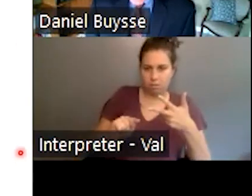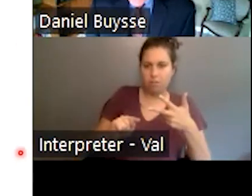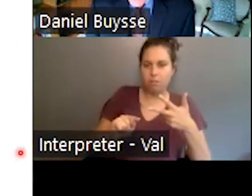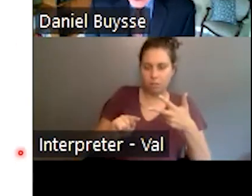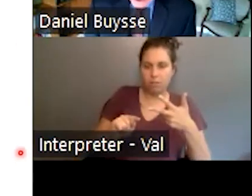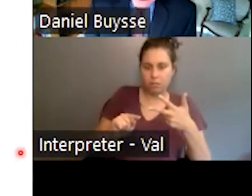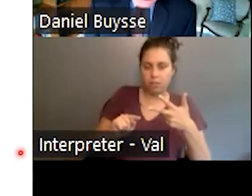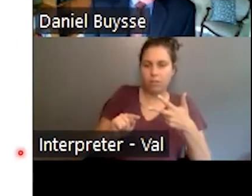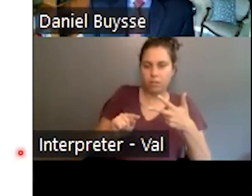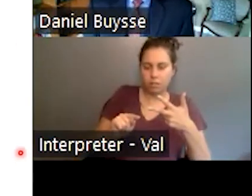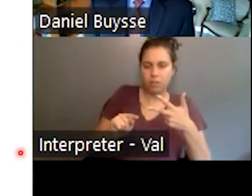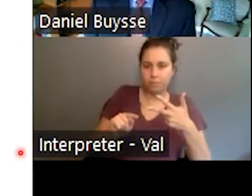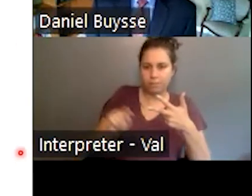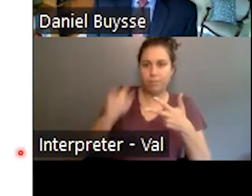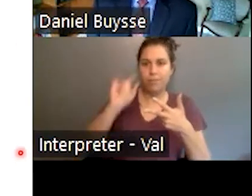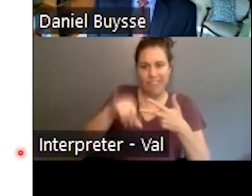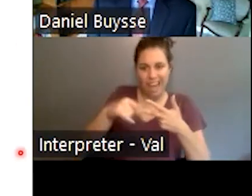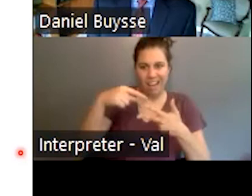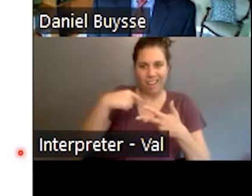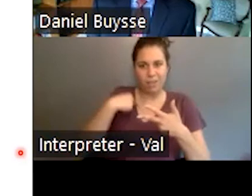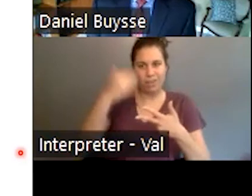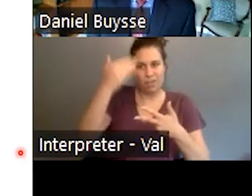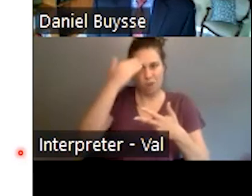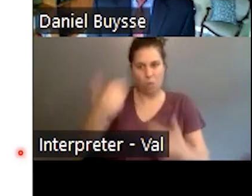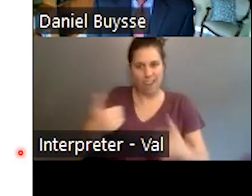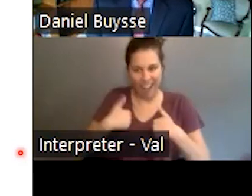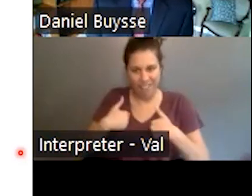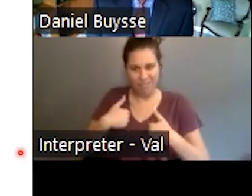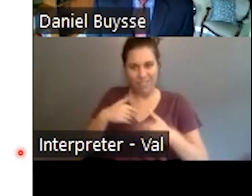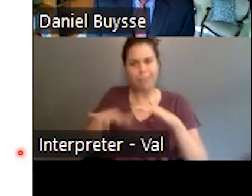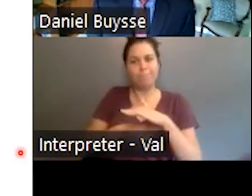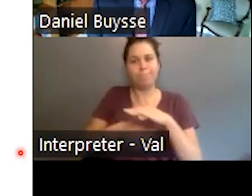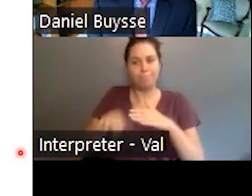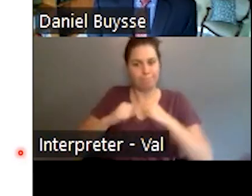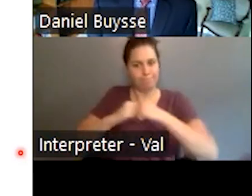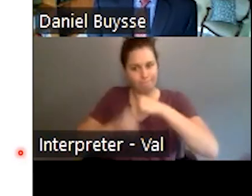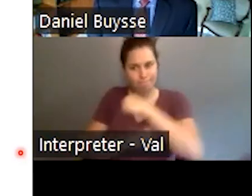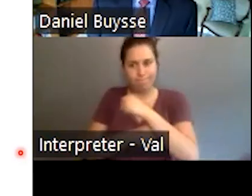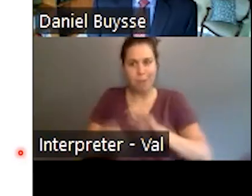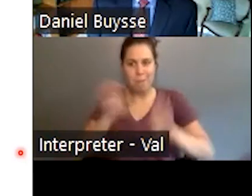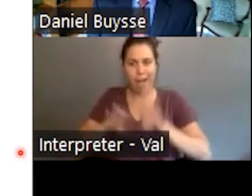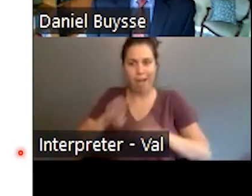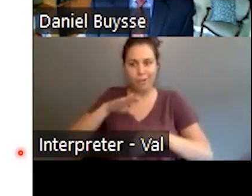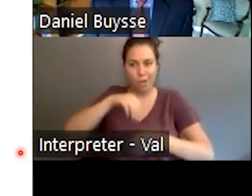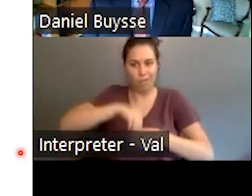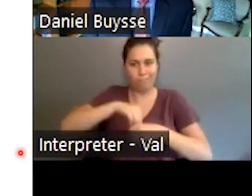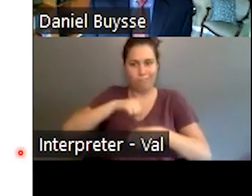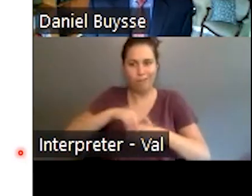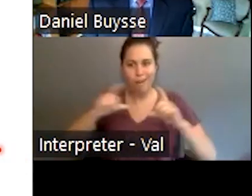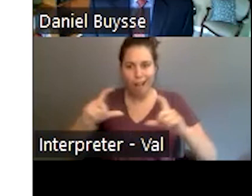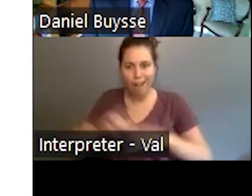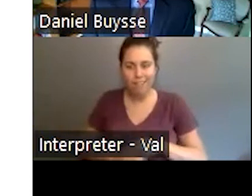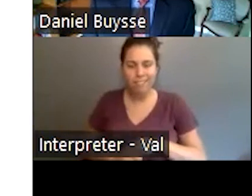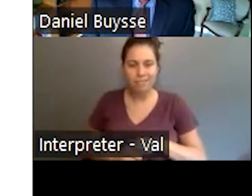informed by the fact that we have these underlying biological clocks. So again, some examples. My colleague